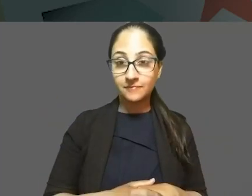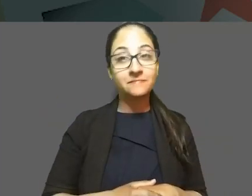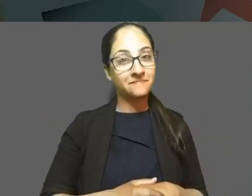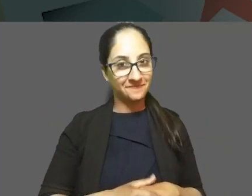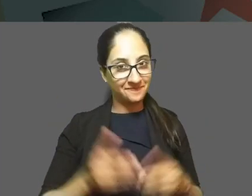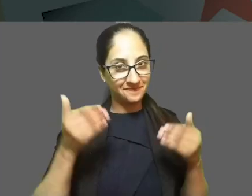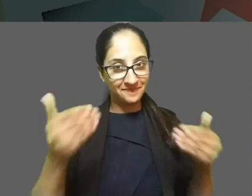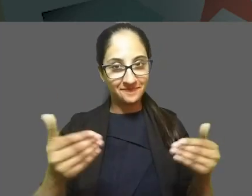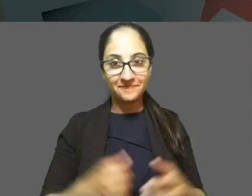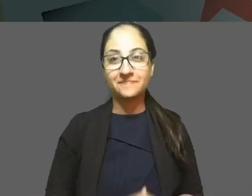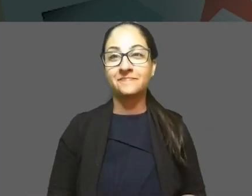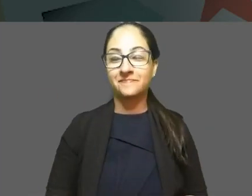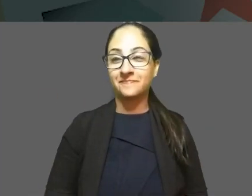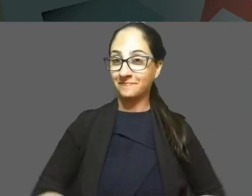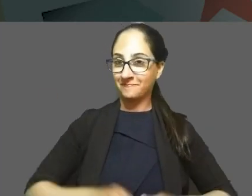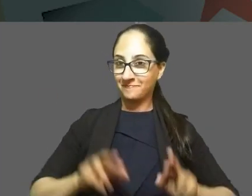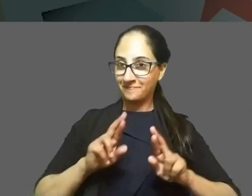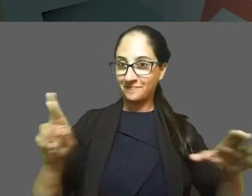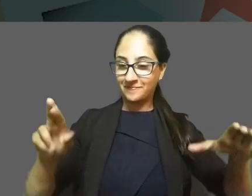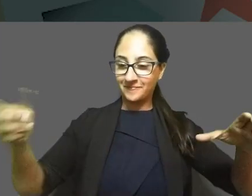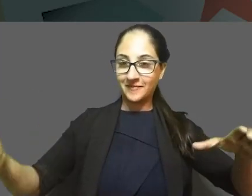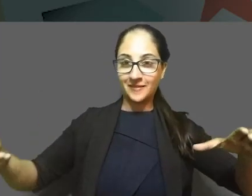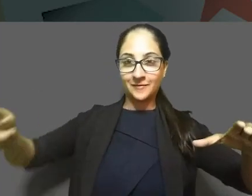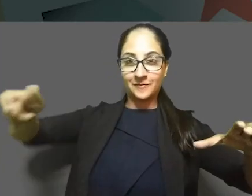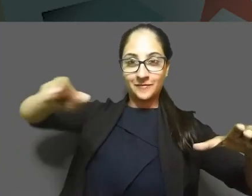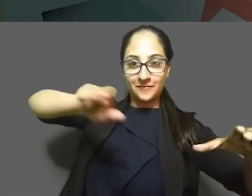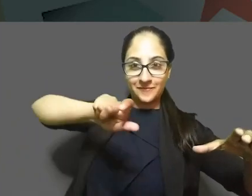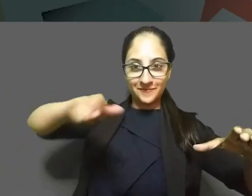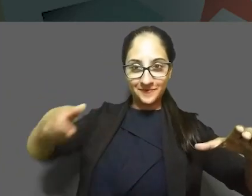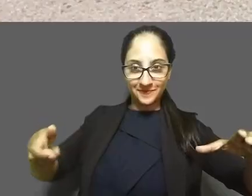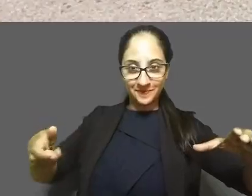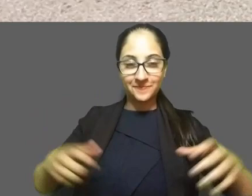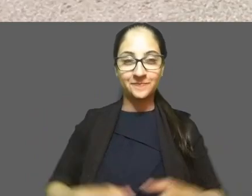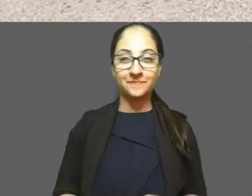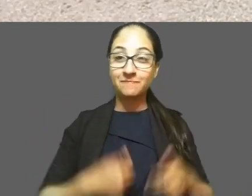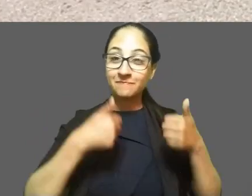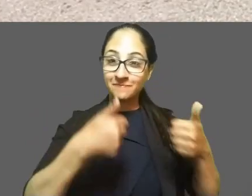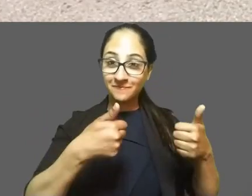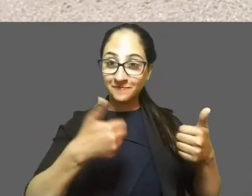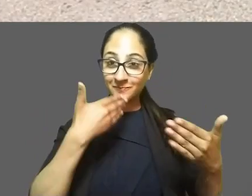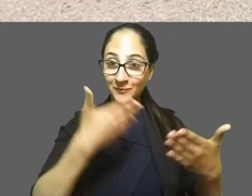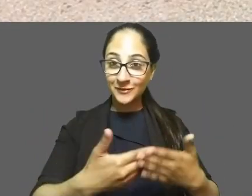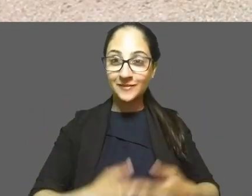now? Yep. Okay, here we go. Awesome.